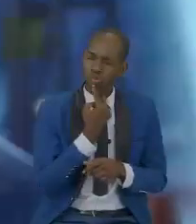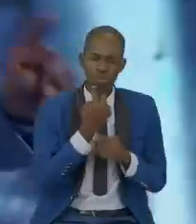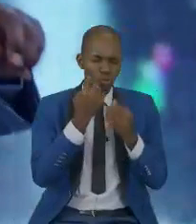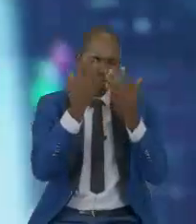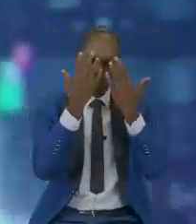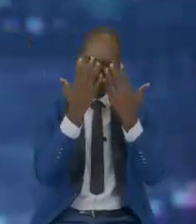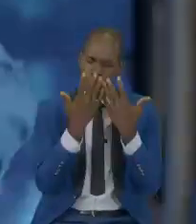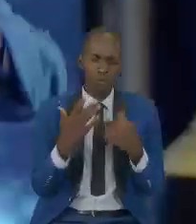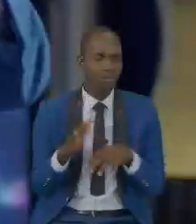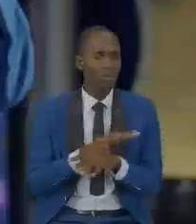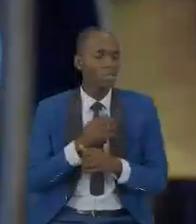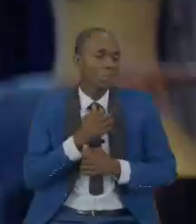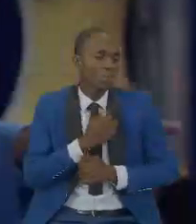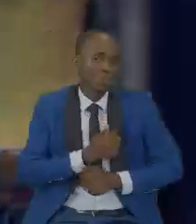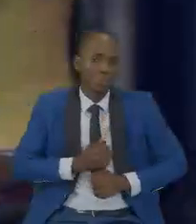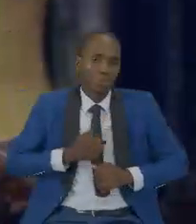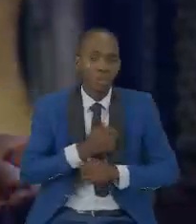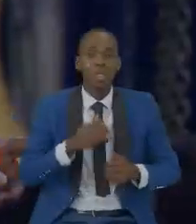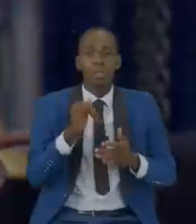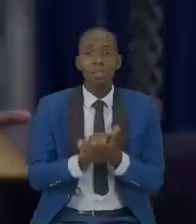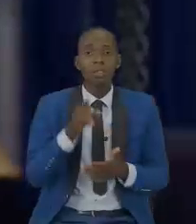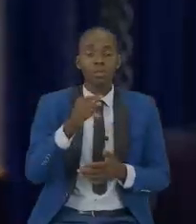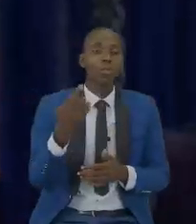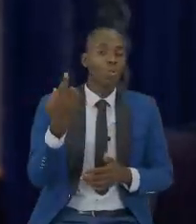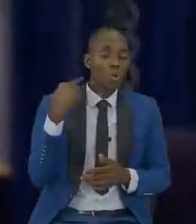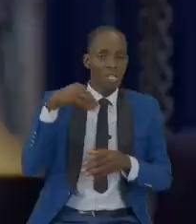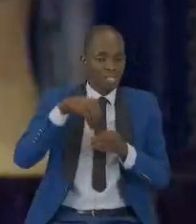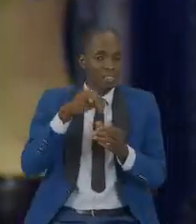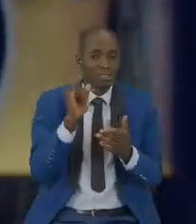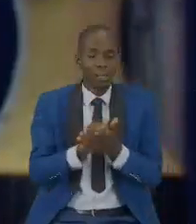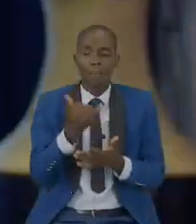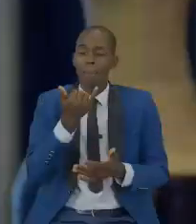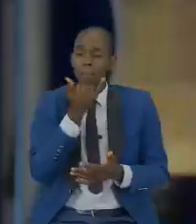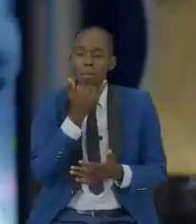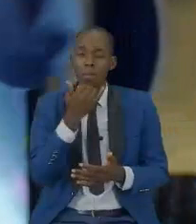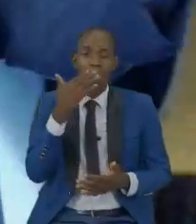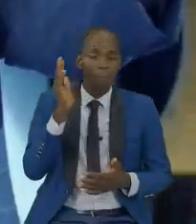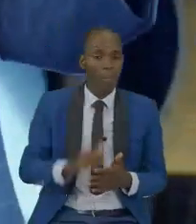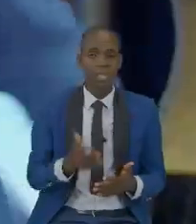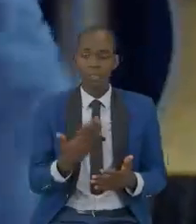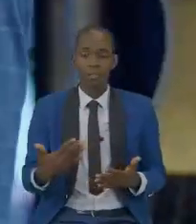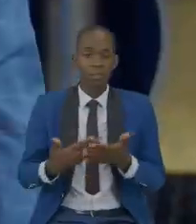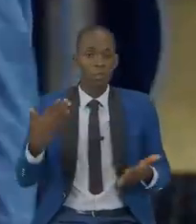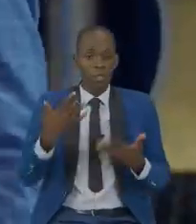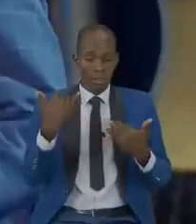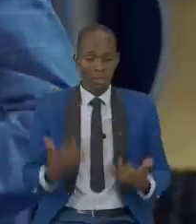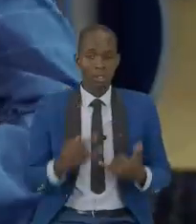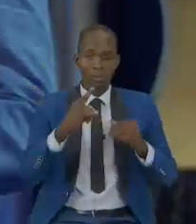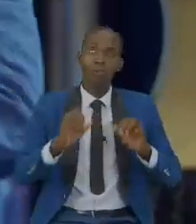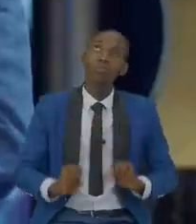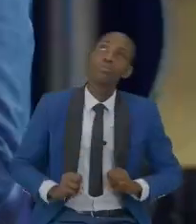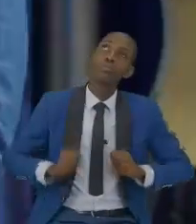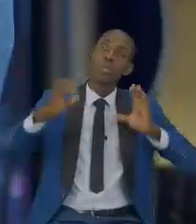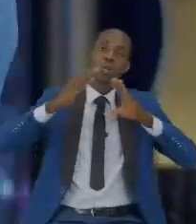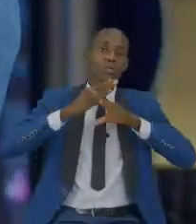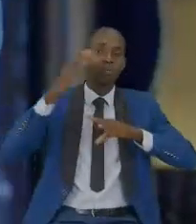deeply sorry that you were in such a condition before, and now you give yourself unreservedly